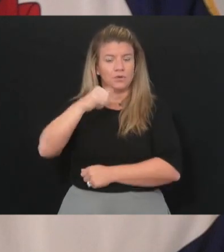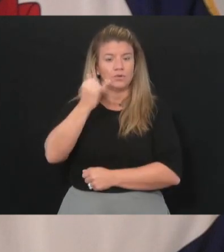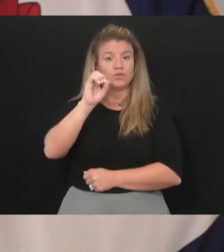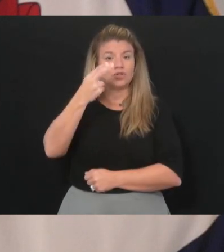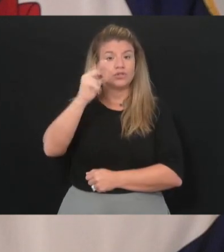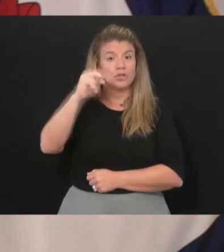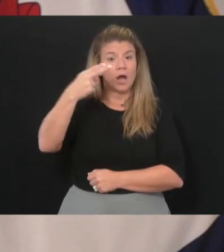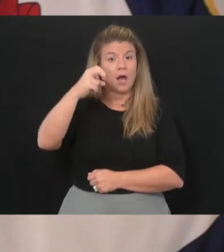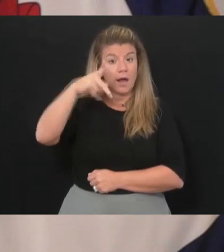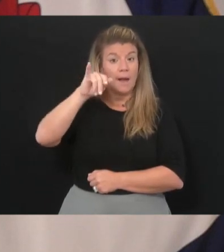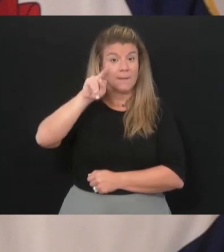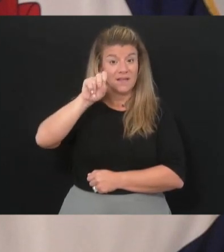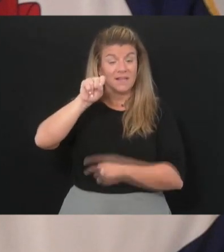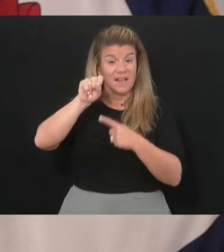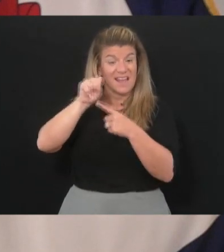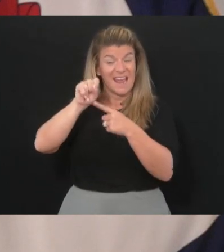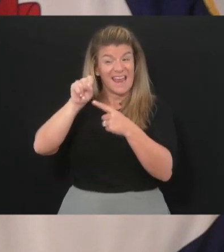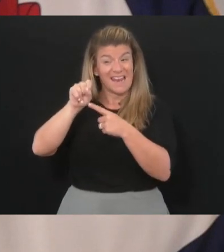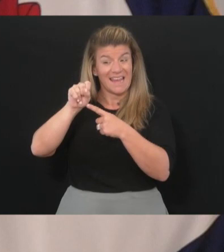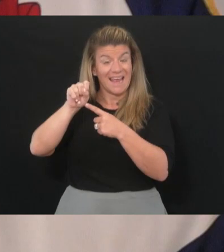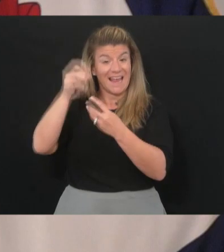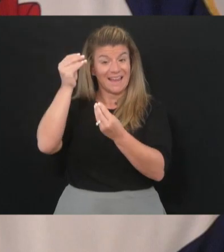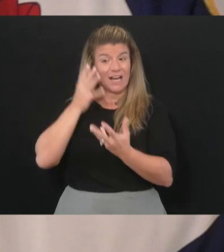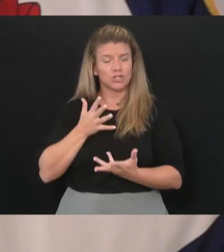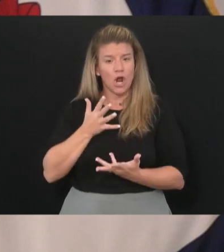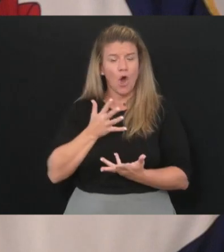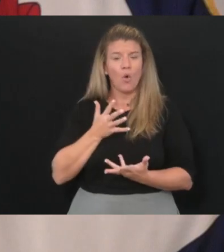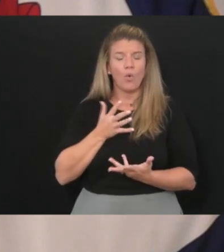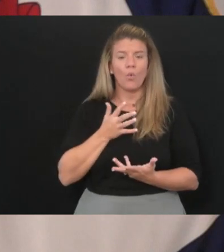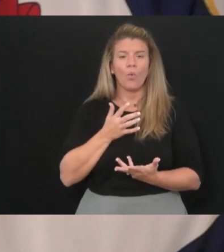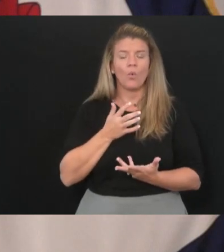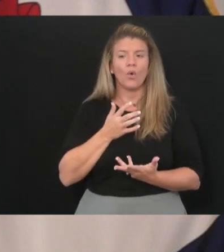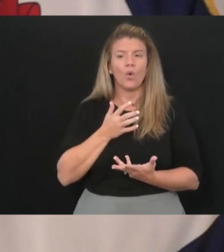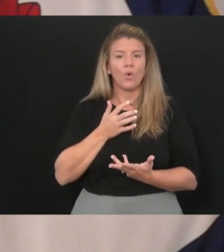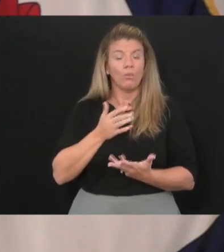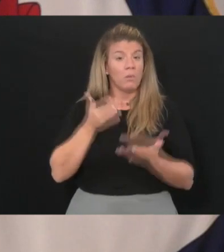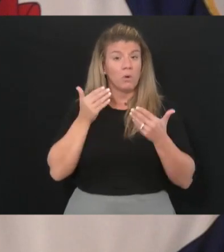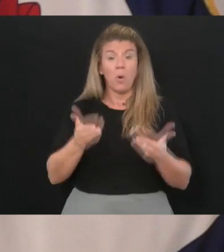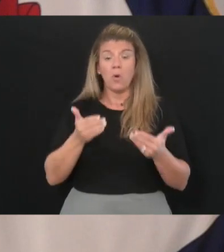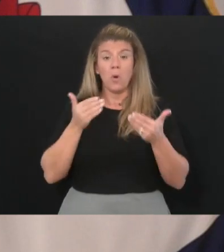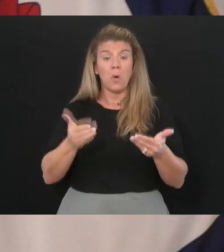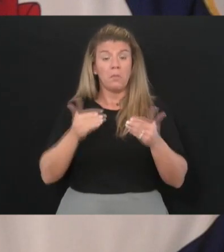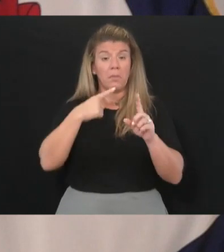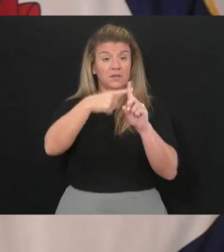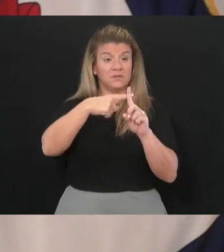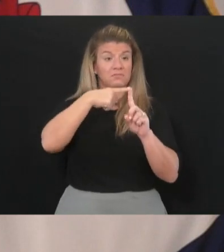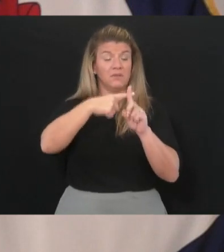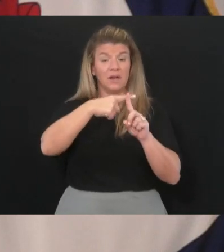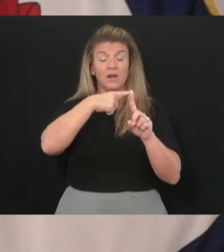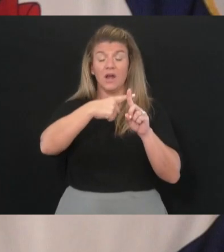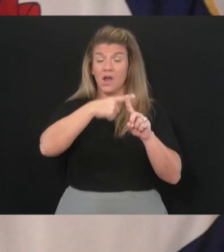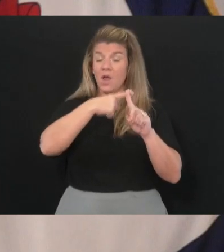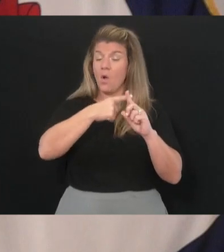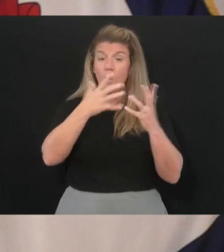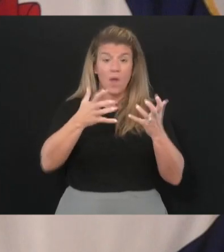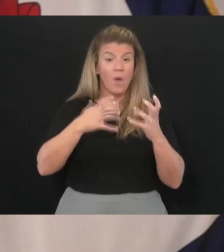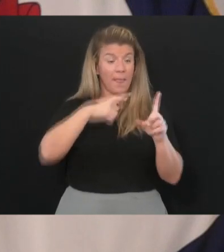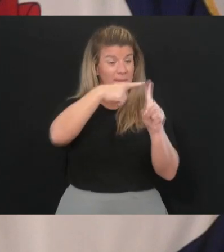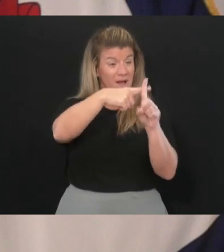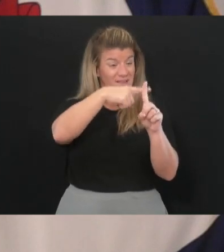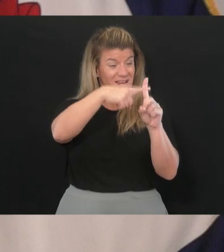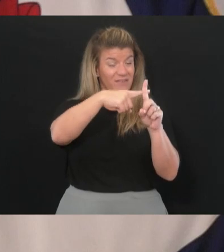And he said, we were bouncing along at a positivity rate, trying to keep the positivity rate